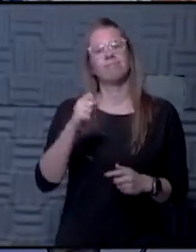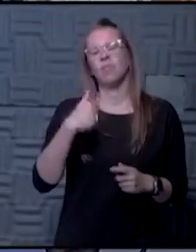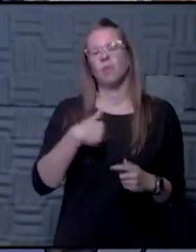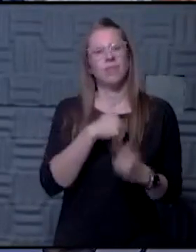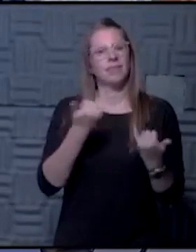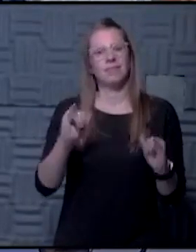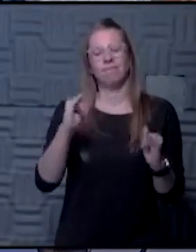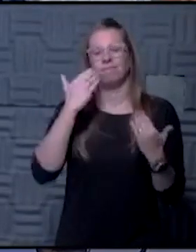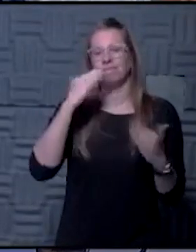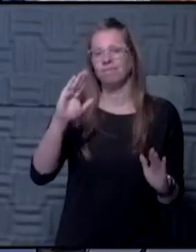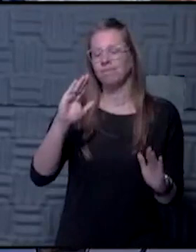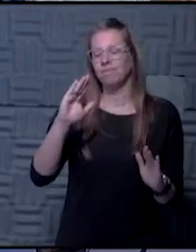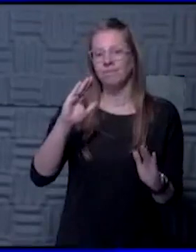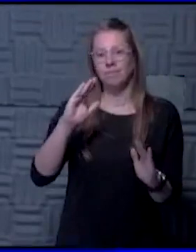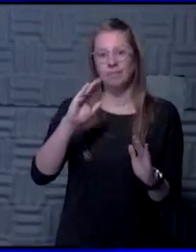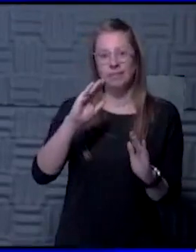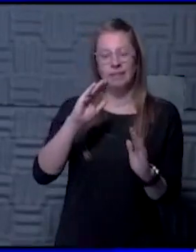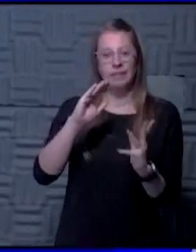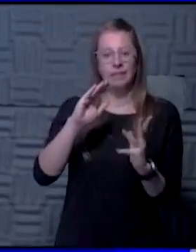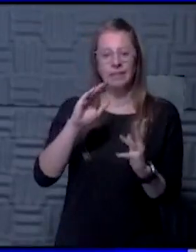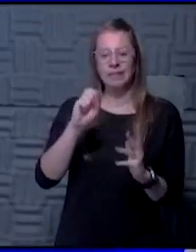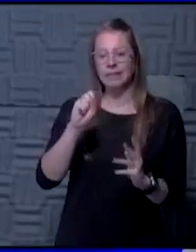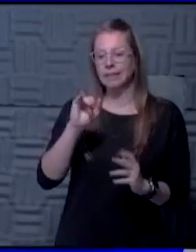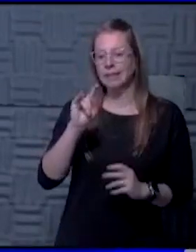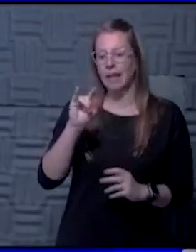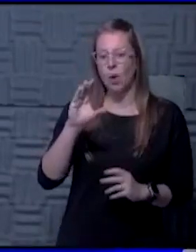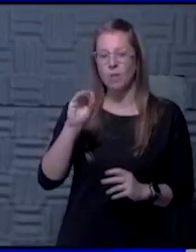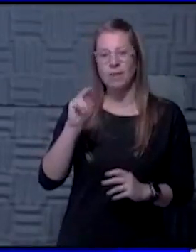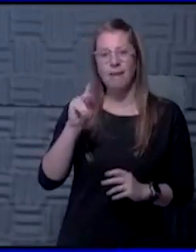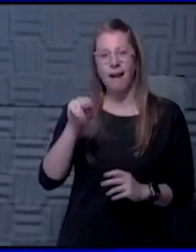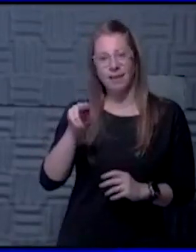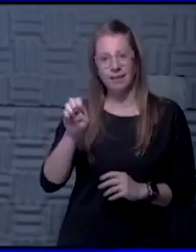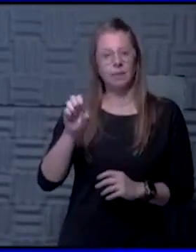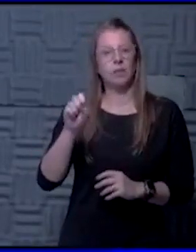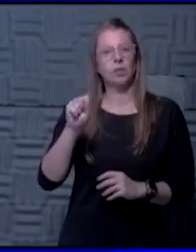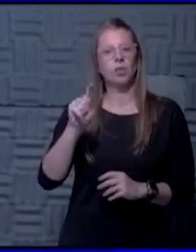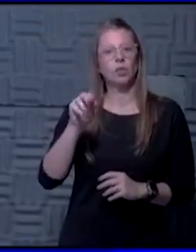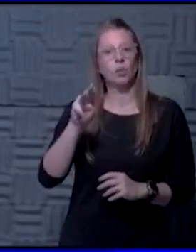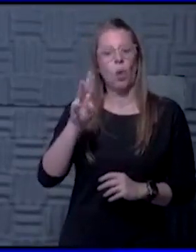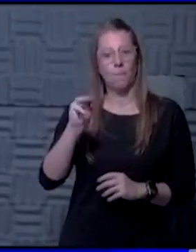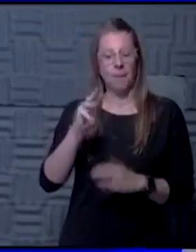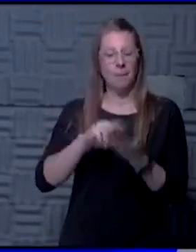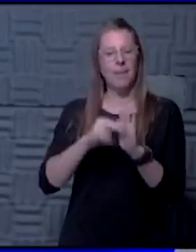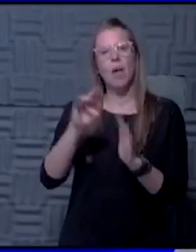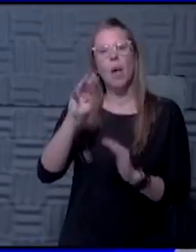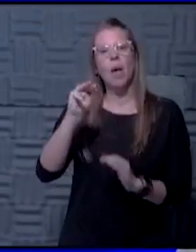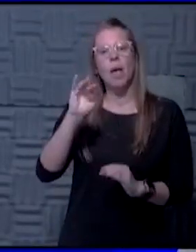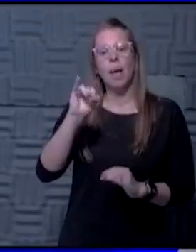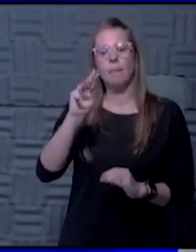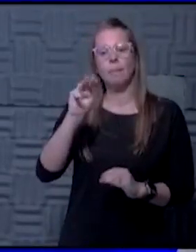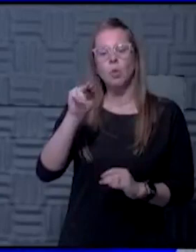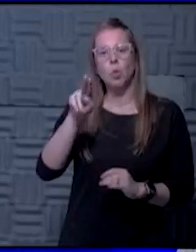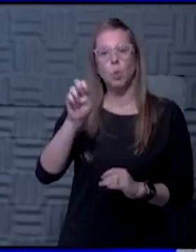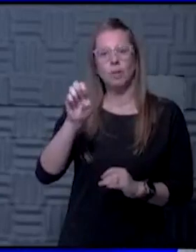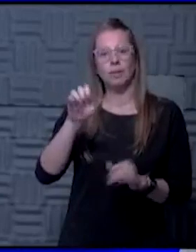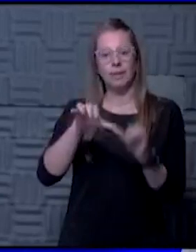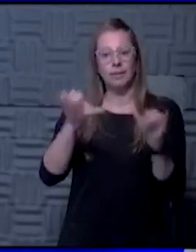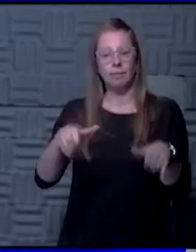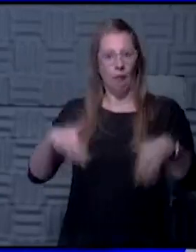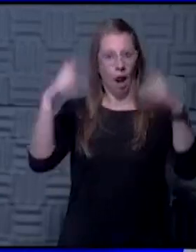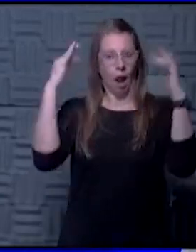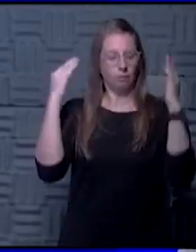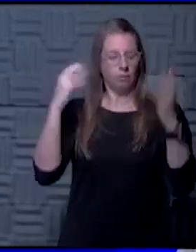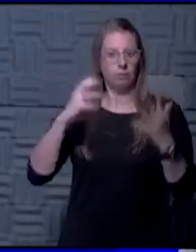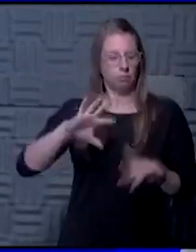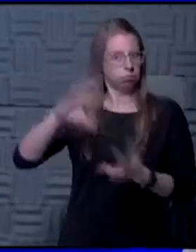fully know the dynamics of the cytokine storm, the immune dysregulation. We know that after immune system, the adaptive immune